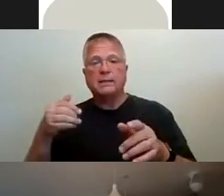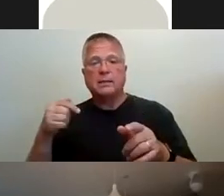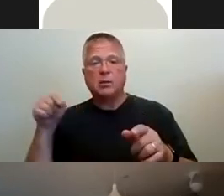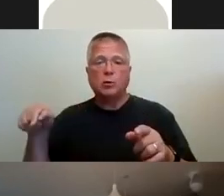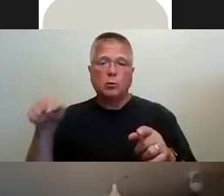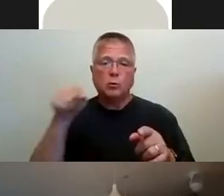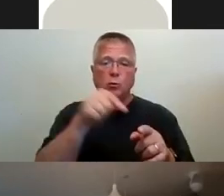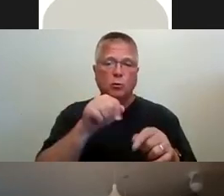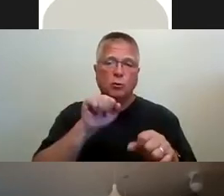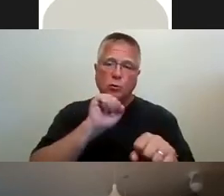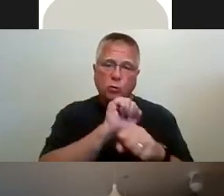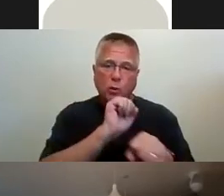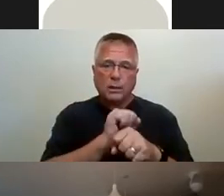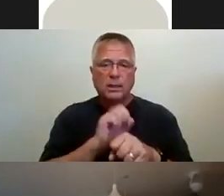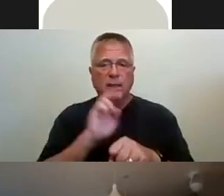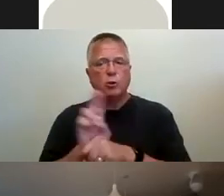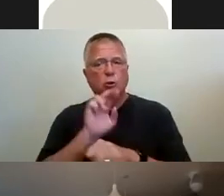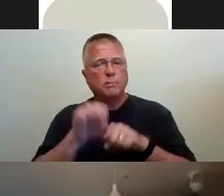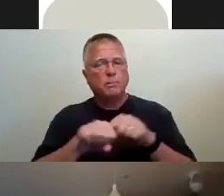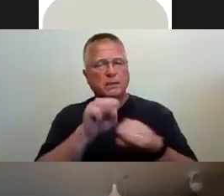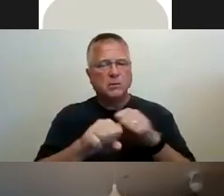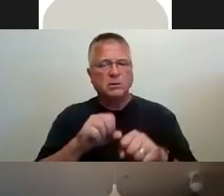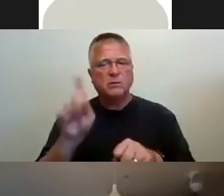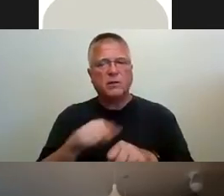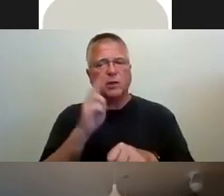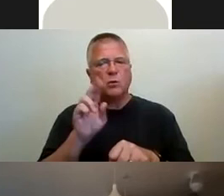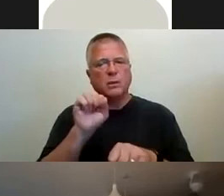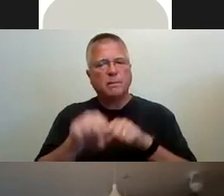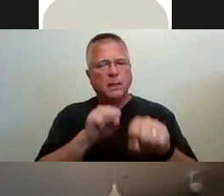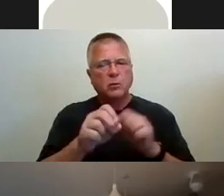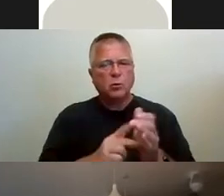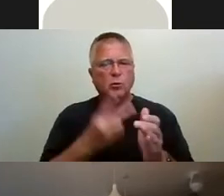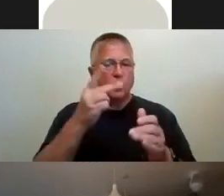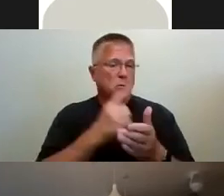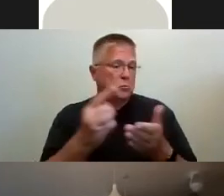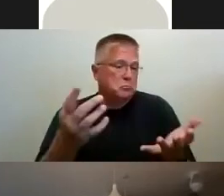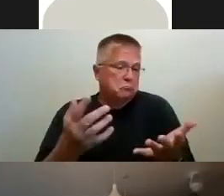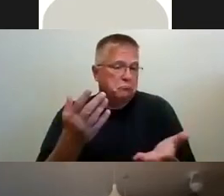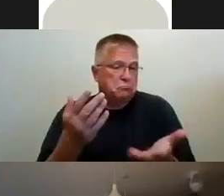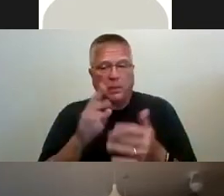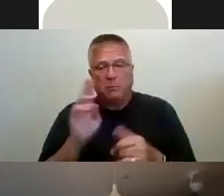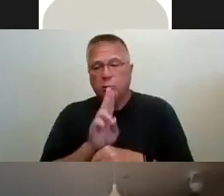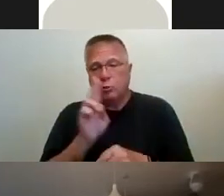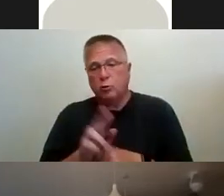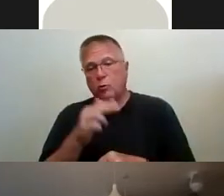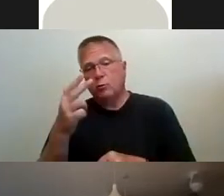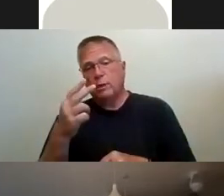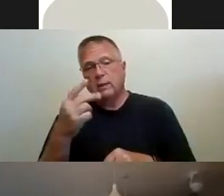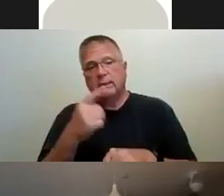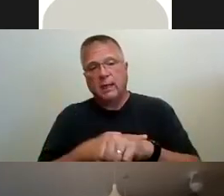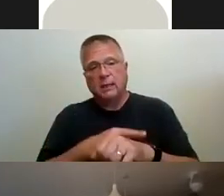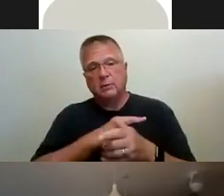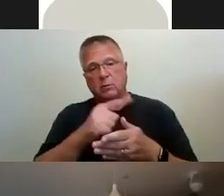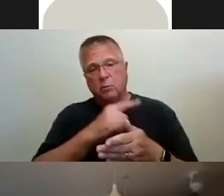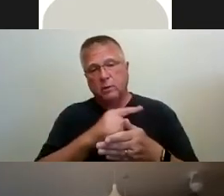is bicycle. So if they only bike twice a week, they might choose the option that they use 3 days a week. Well, It I can,